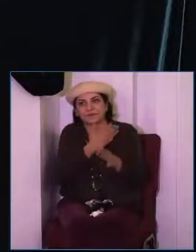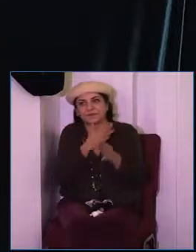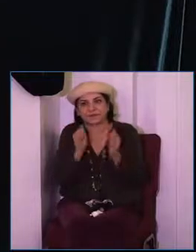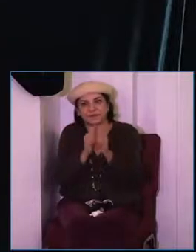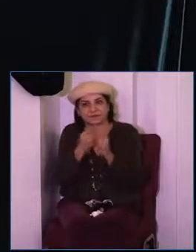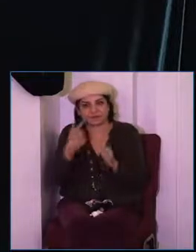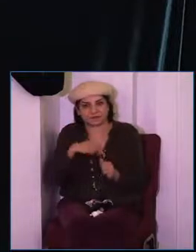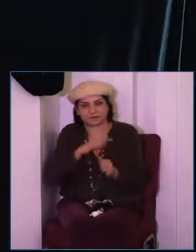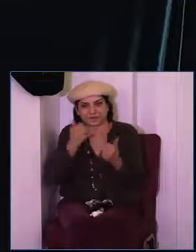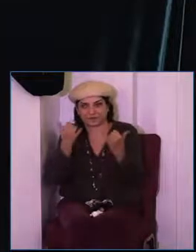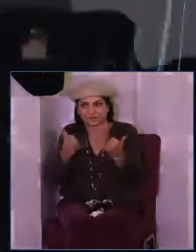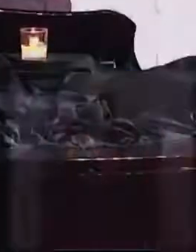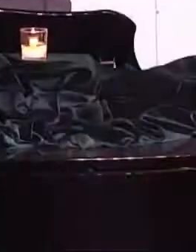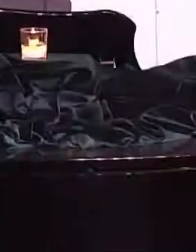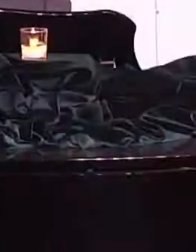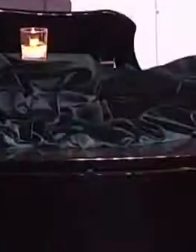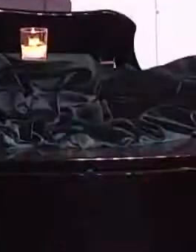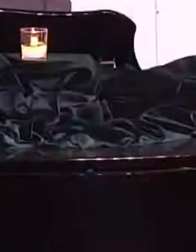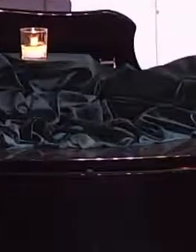now.